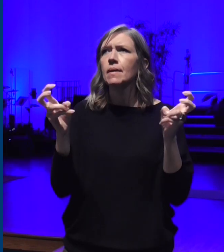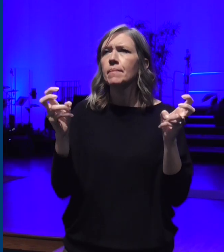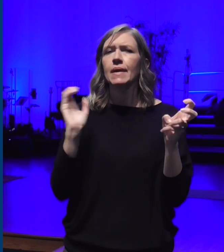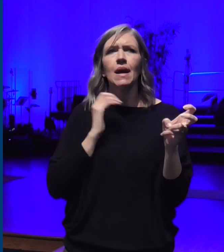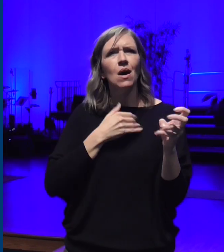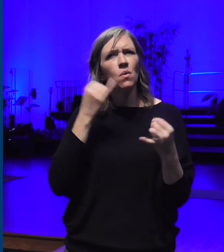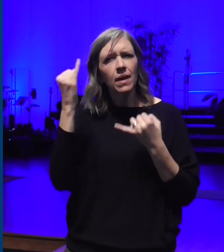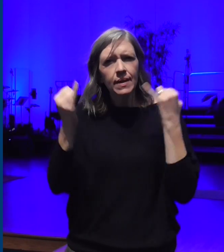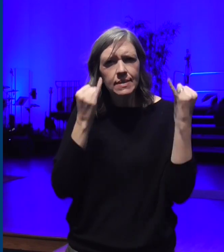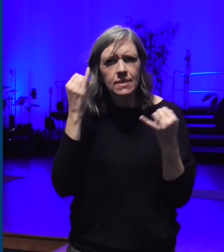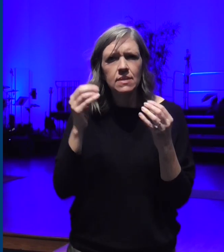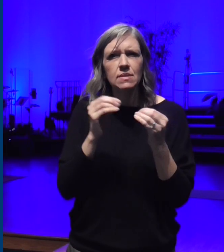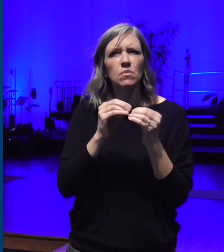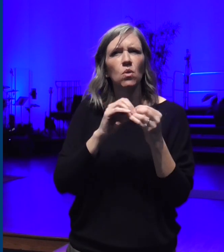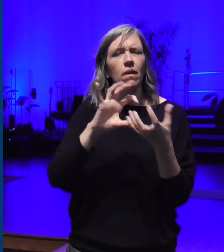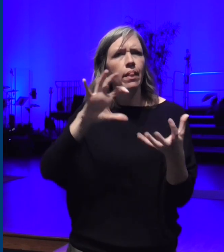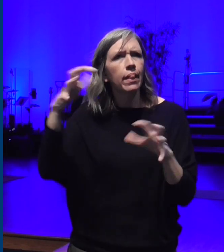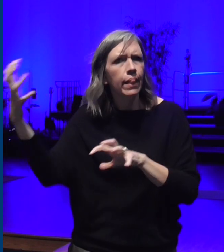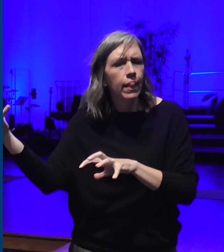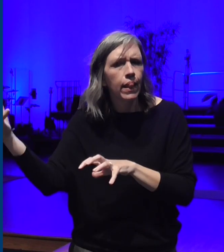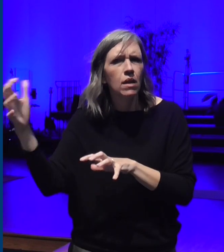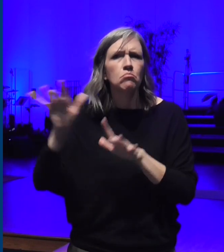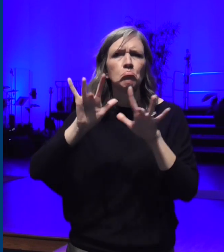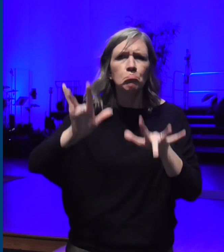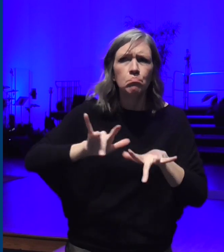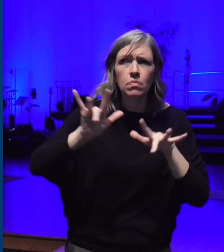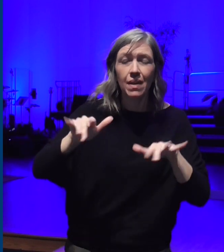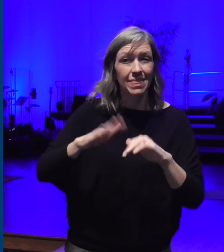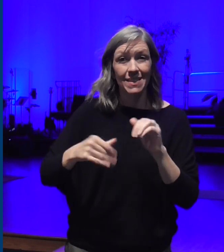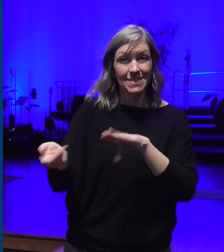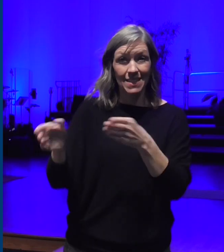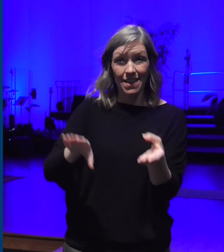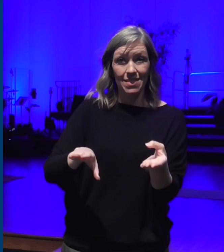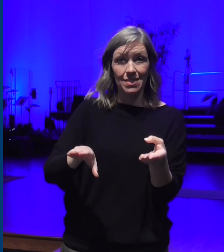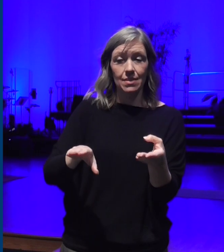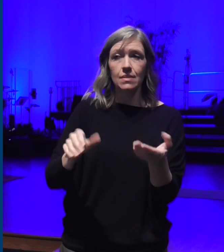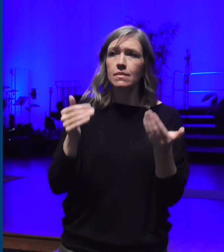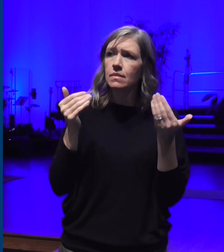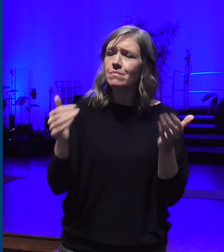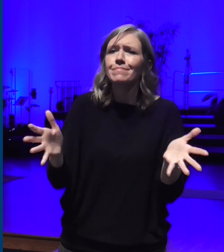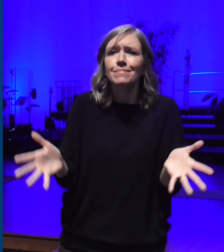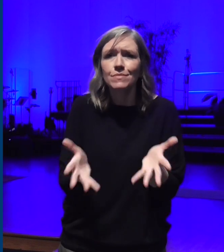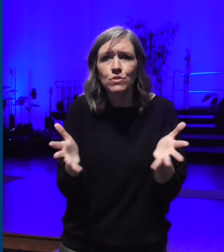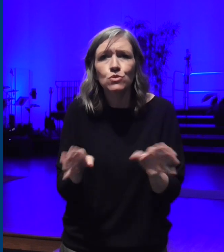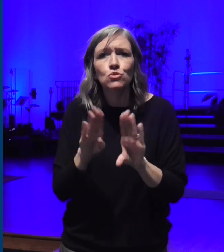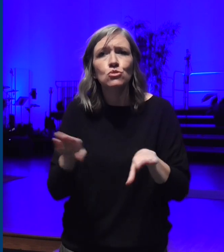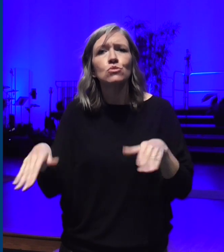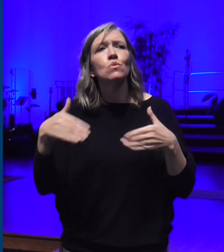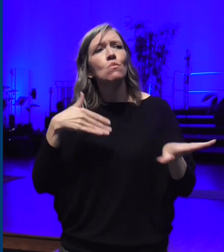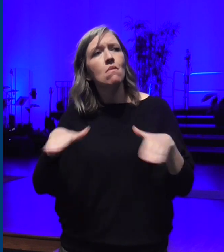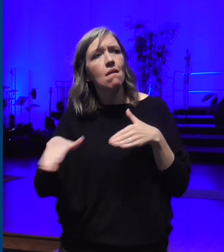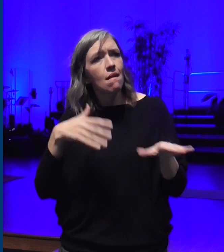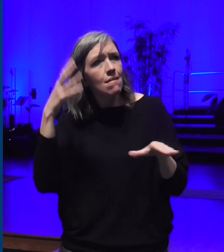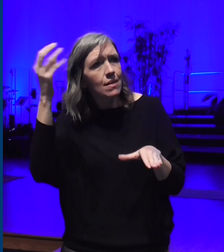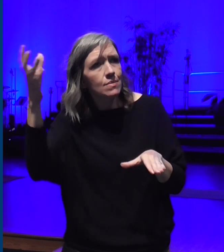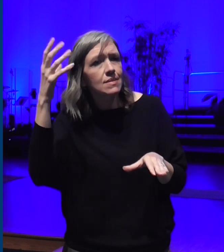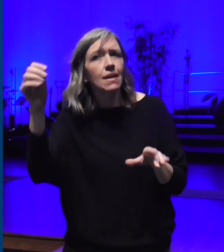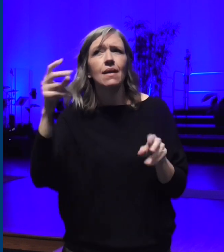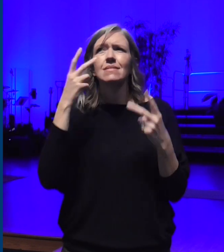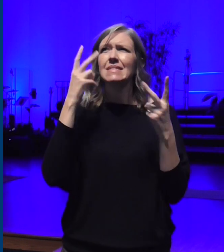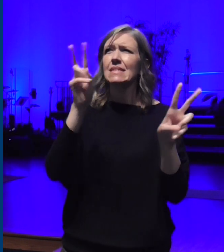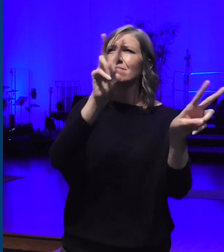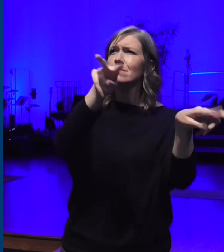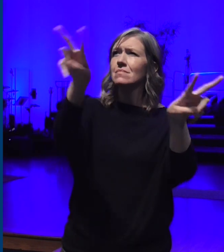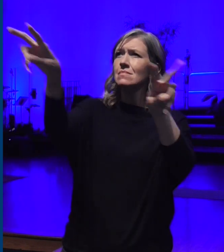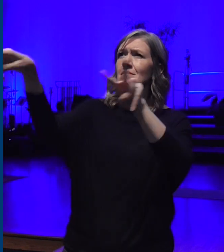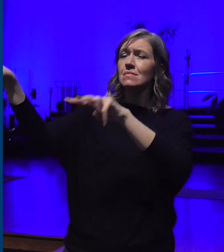more warped and pitiable than on death. Let children walk with nature. Let them see the beautiful blendings and communions